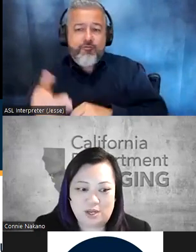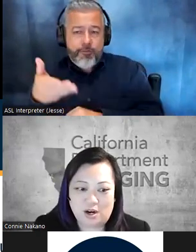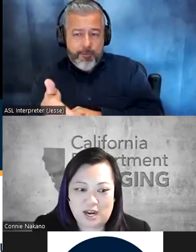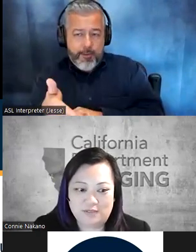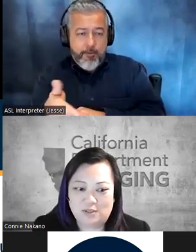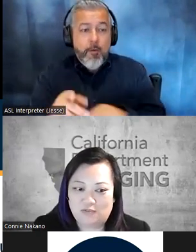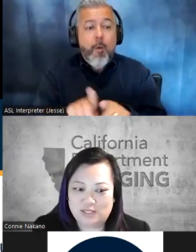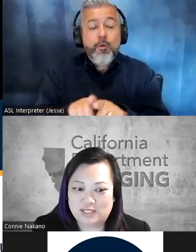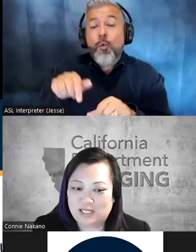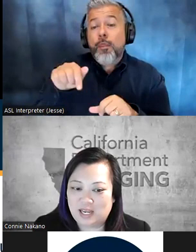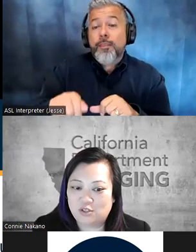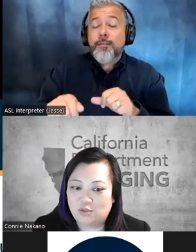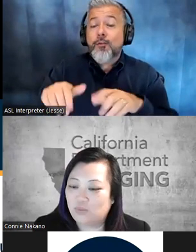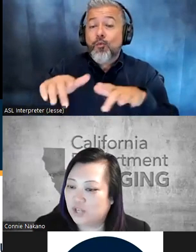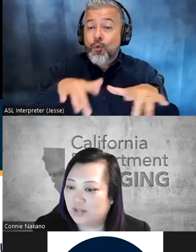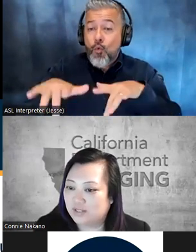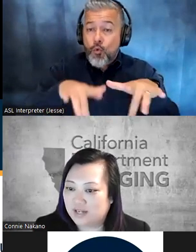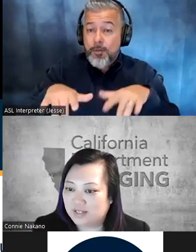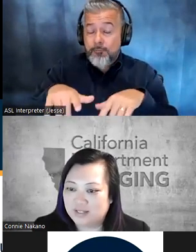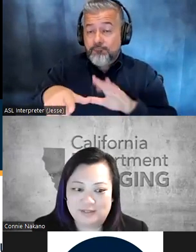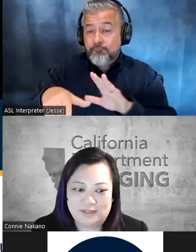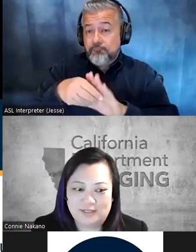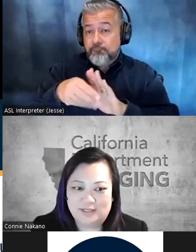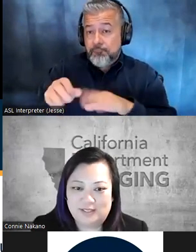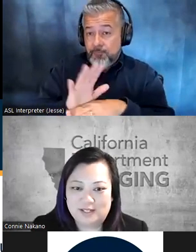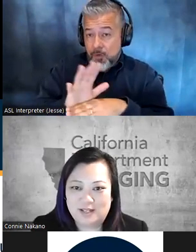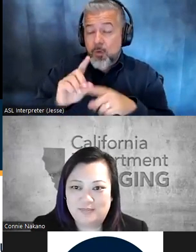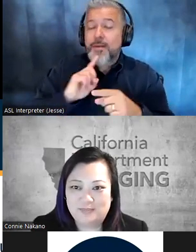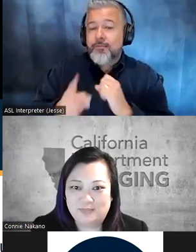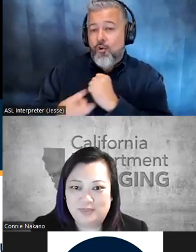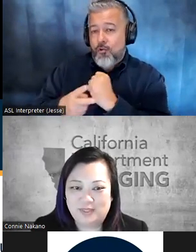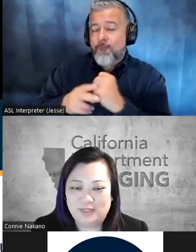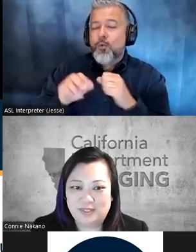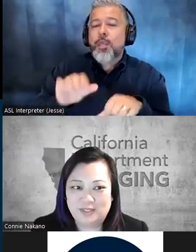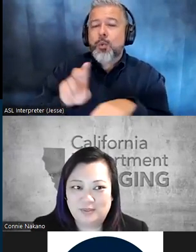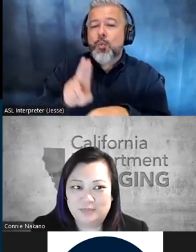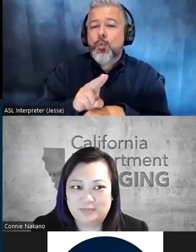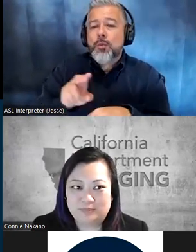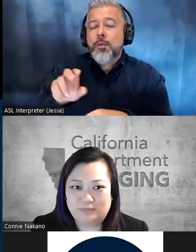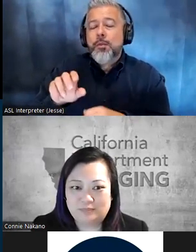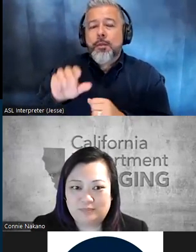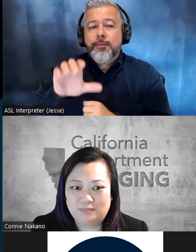also be archived, and you can visit CDA's YouTube channel to access. Next slide.